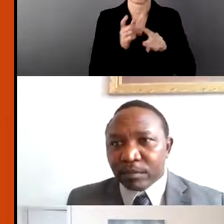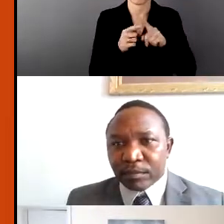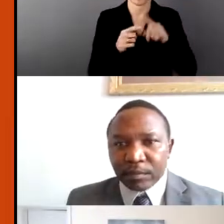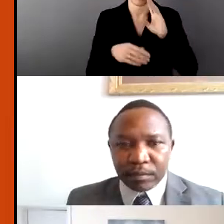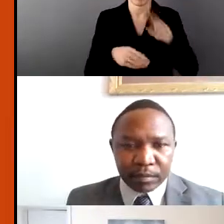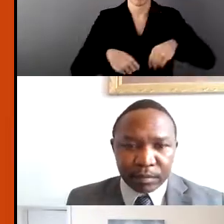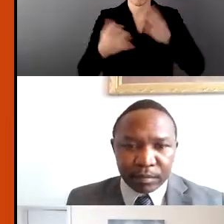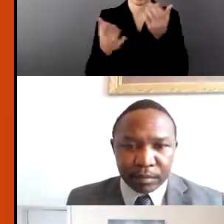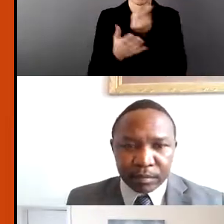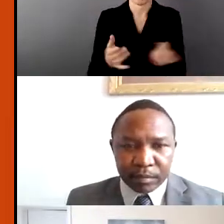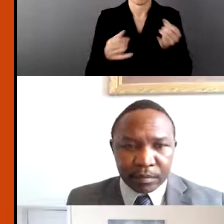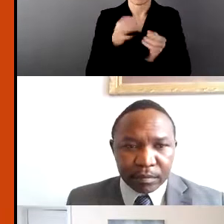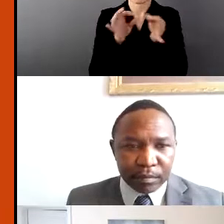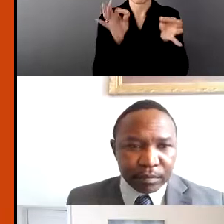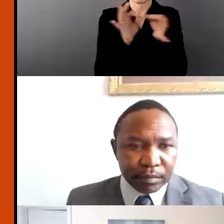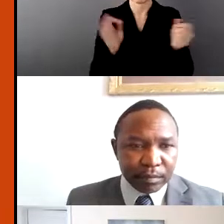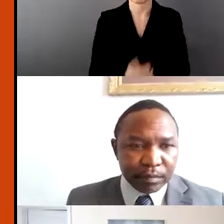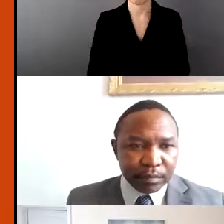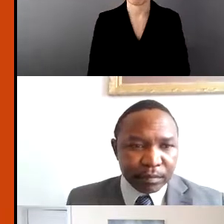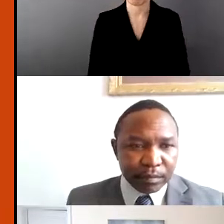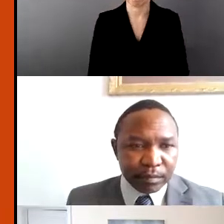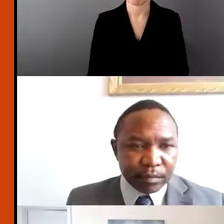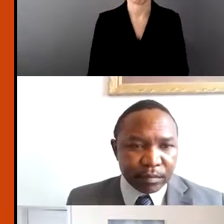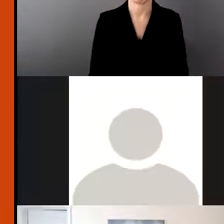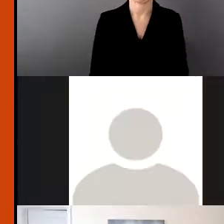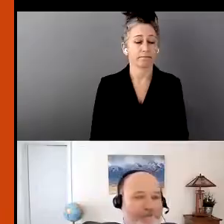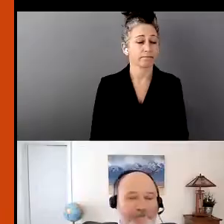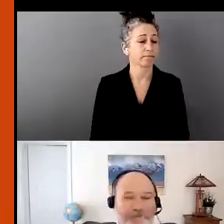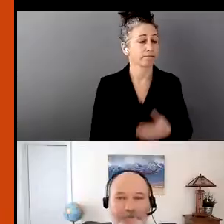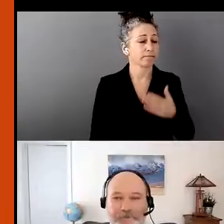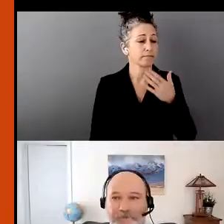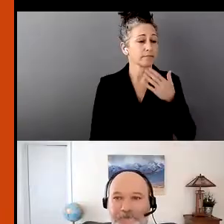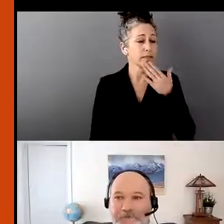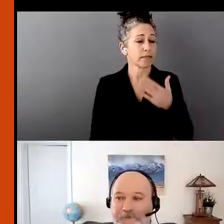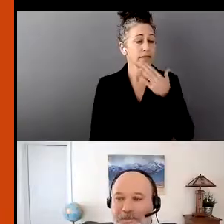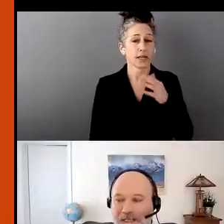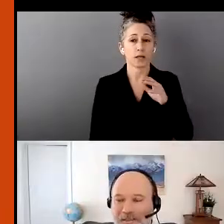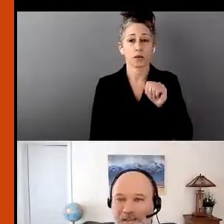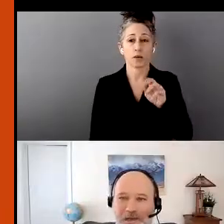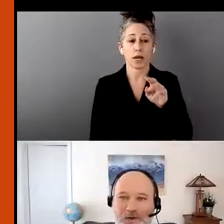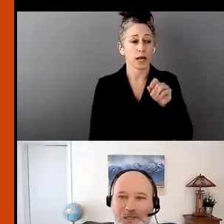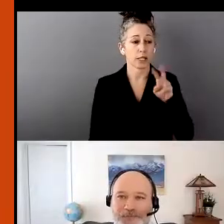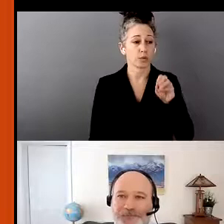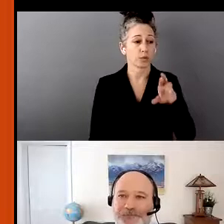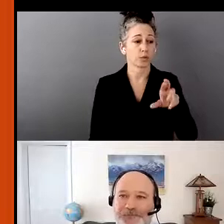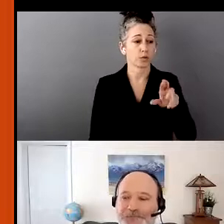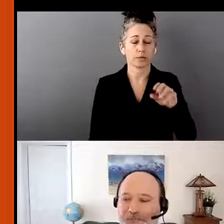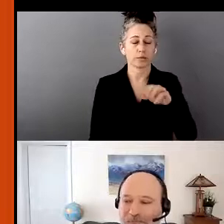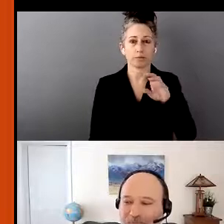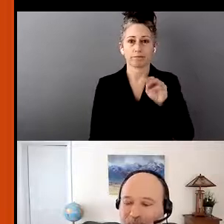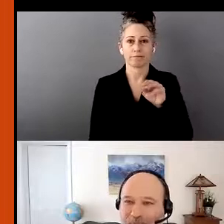up comments at the end. All right, thanks, Andrew. Hopefully you can hear me, is that right? Yes, I hear you well.